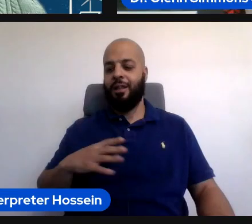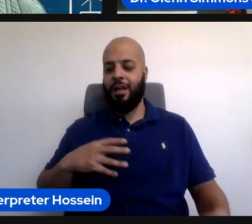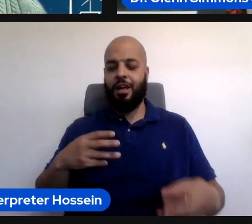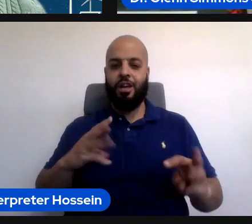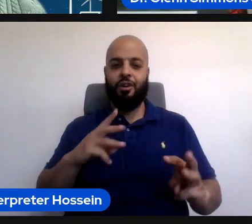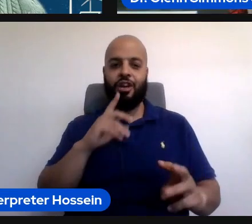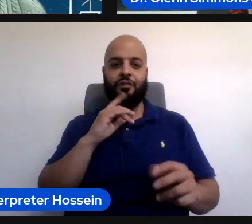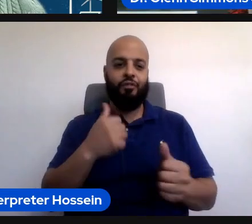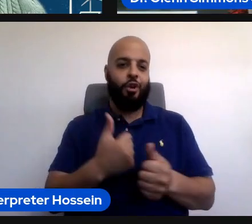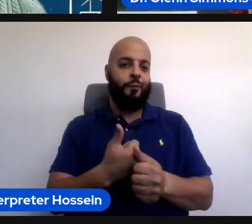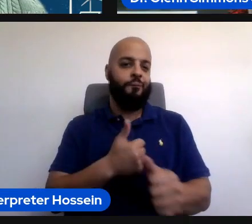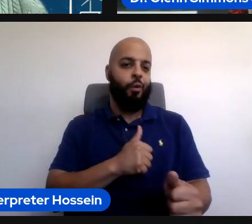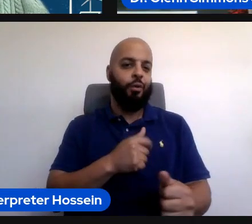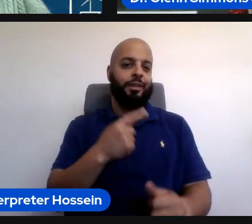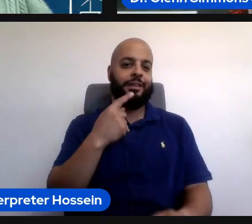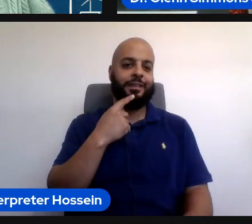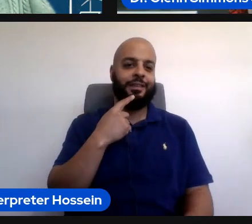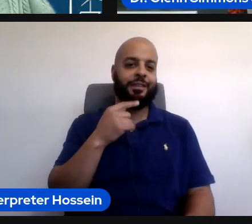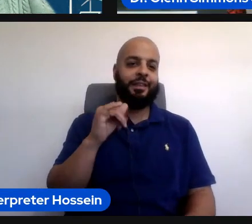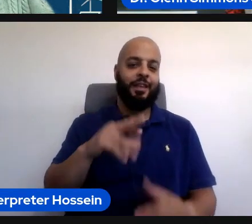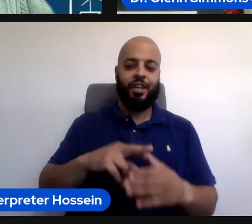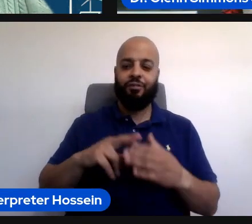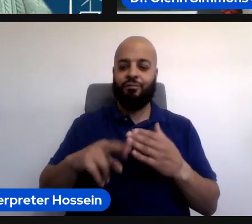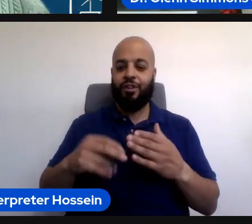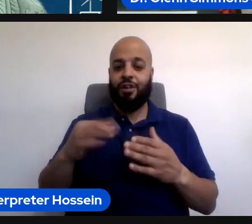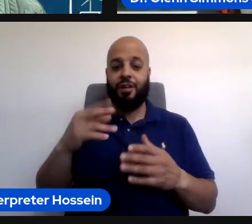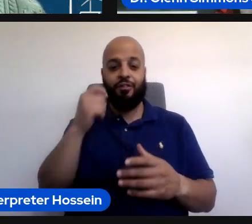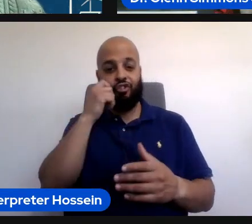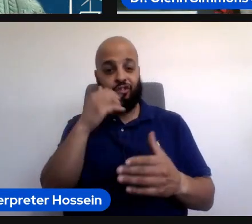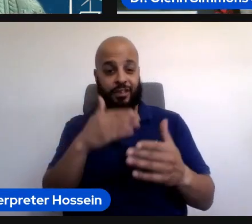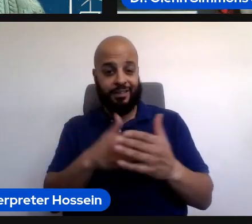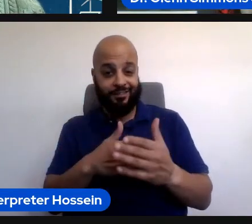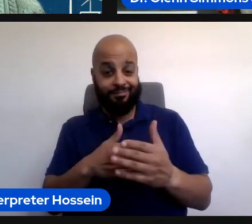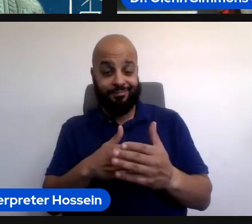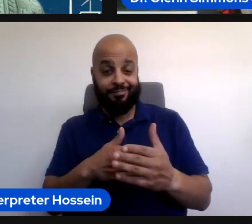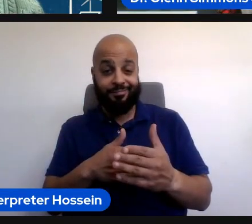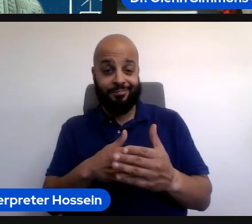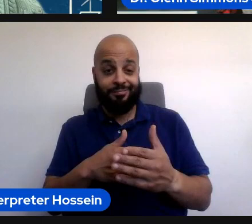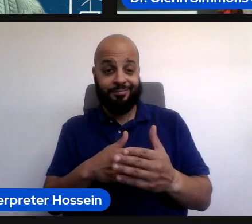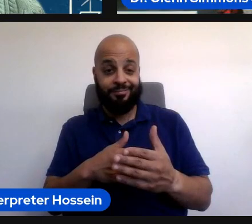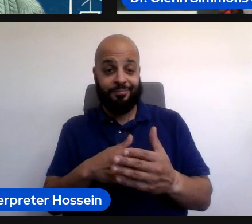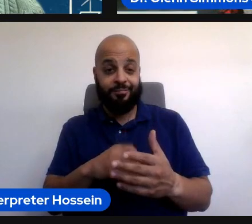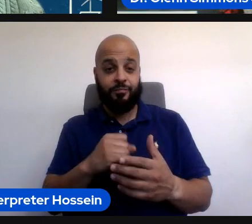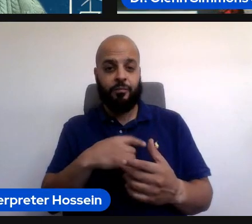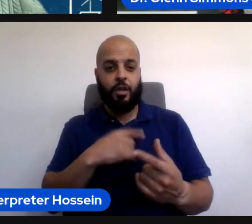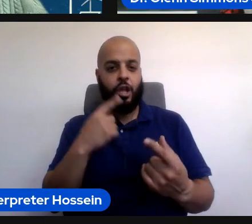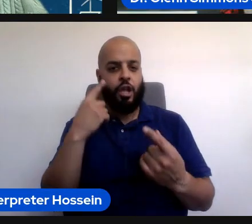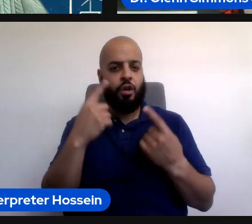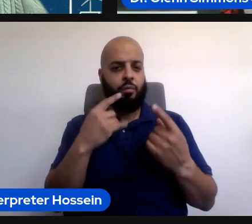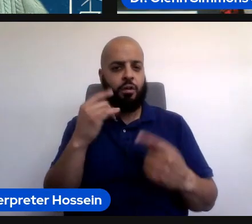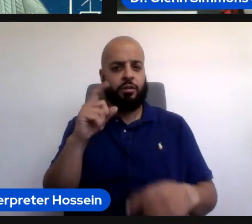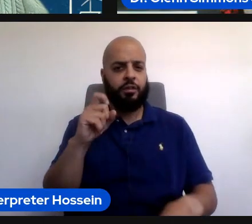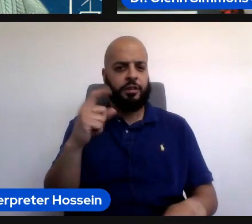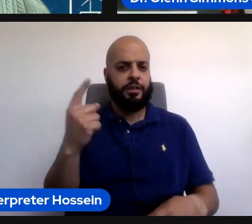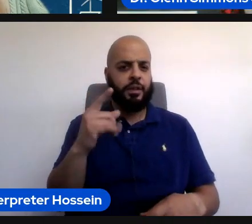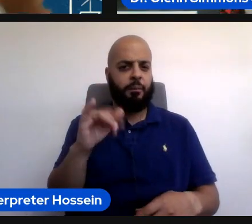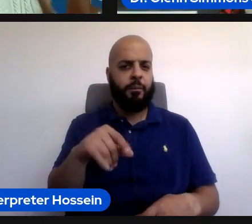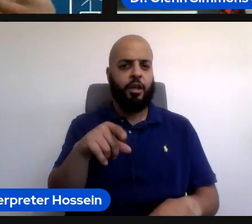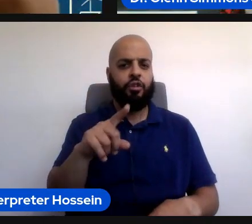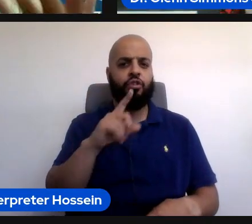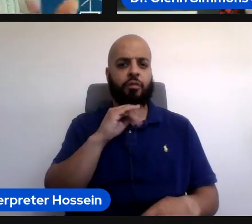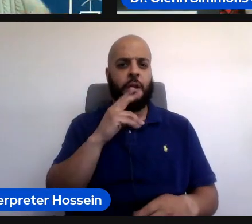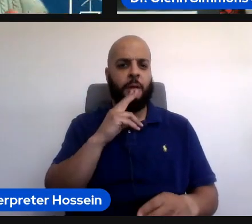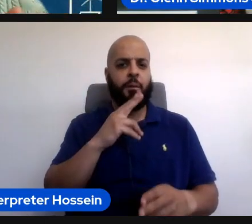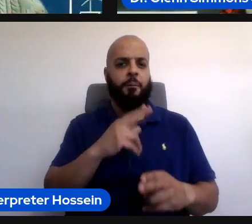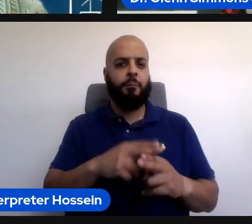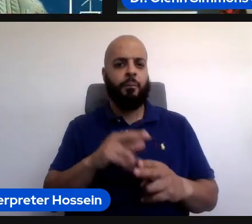from saying the outcomes of racism. And so I'm wondering, is it something that you mentioned maybe